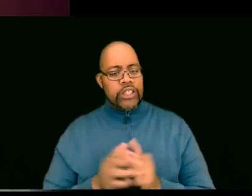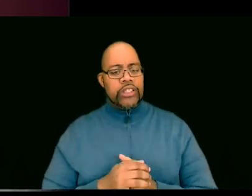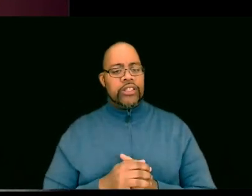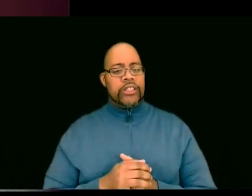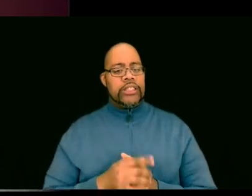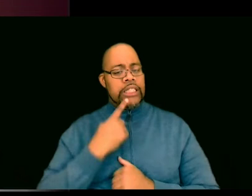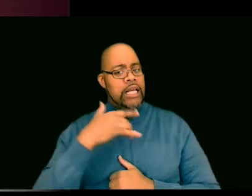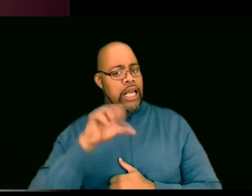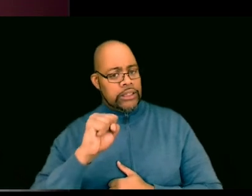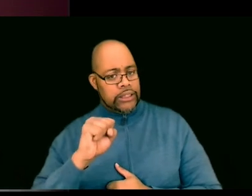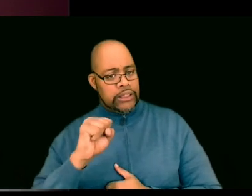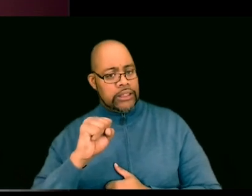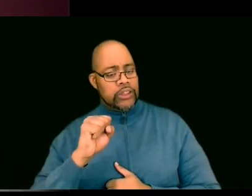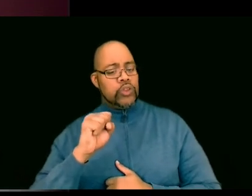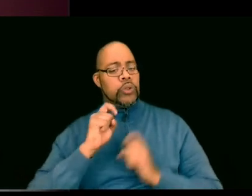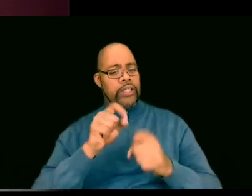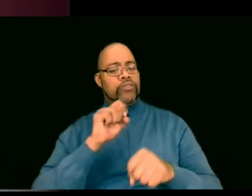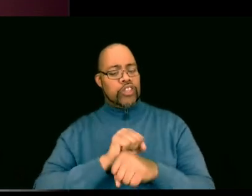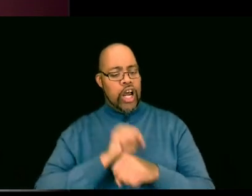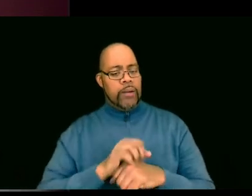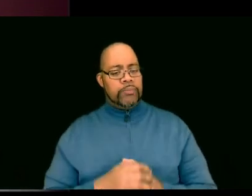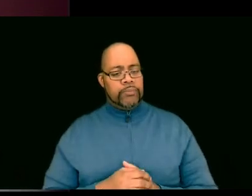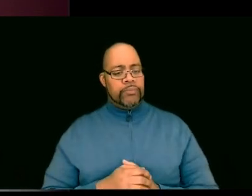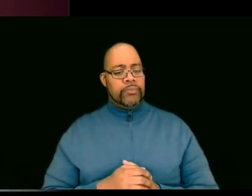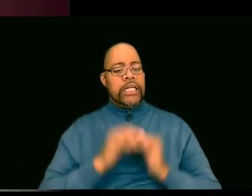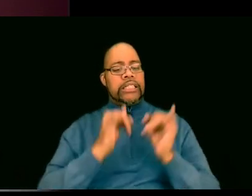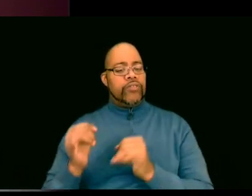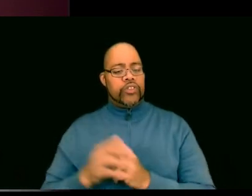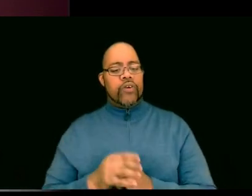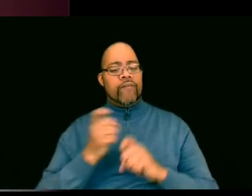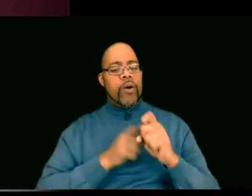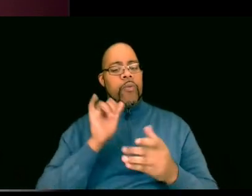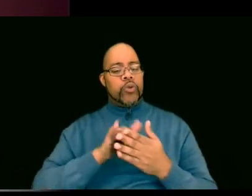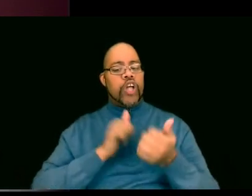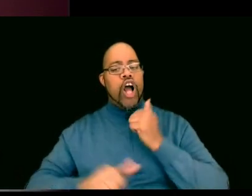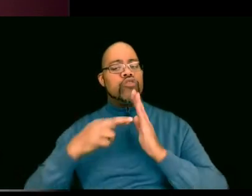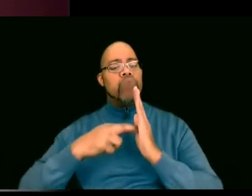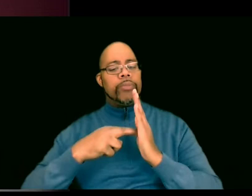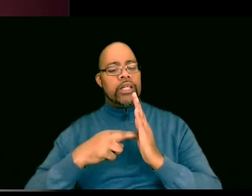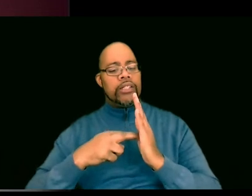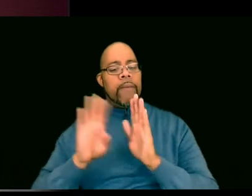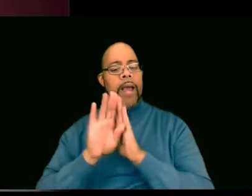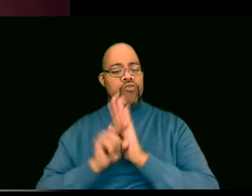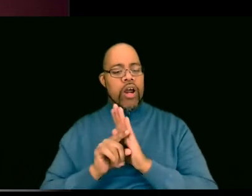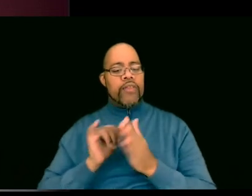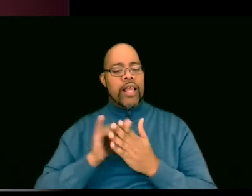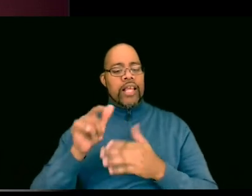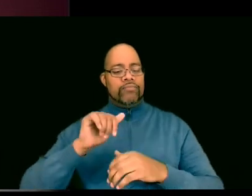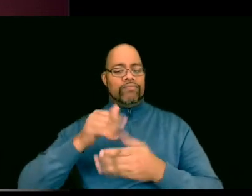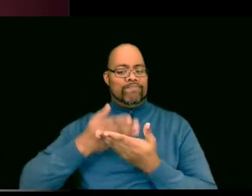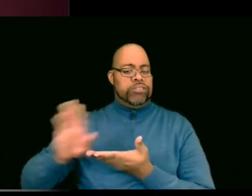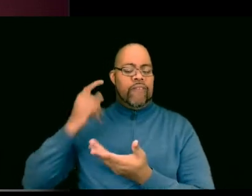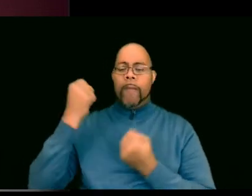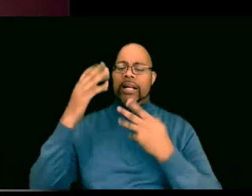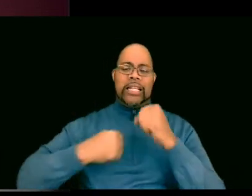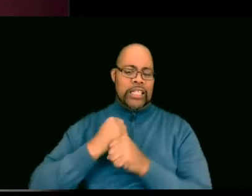integrity to say yes to employing individuals from these underrepresented backgrounds that they